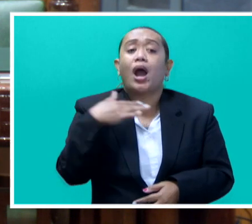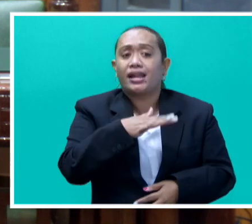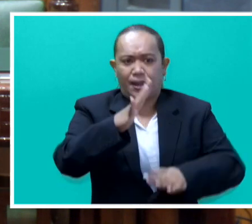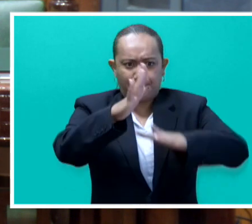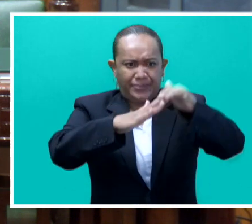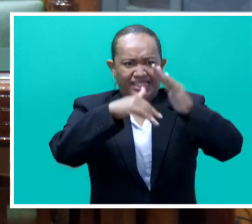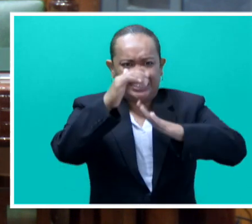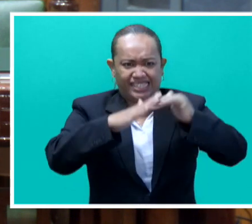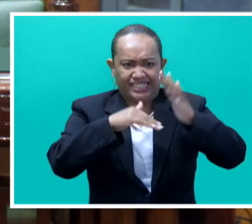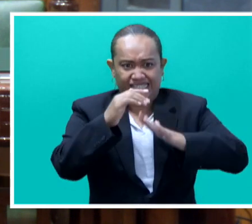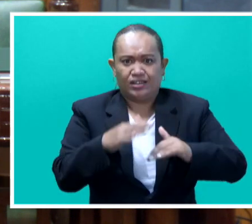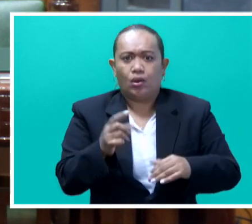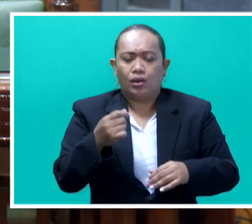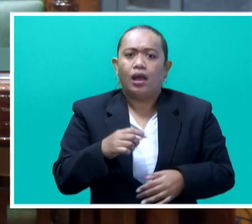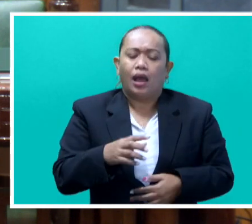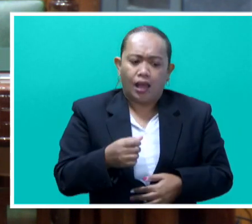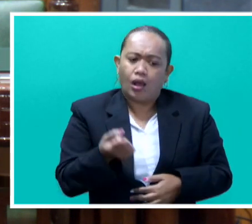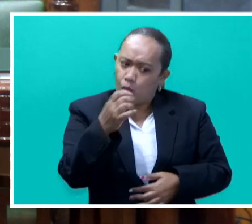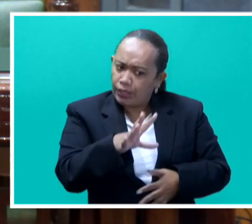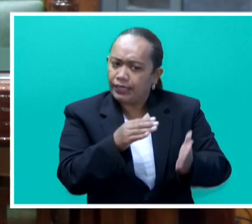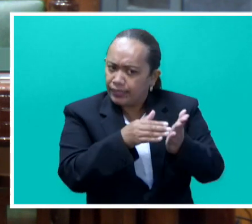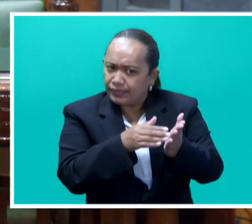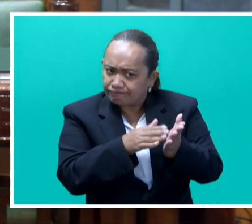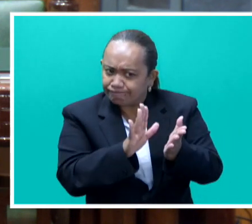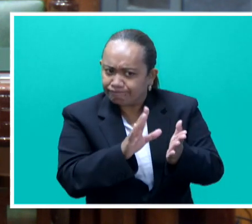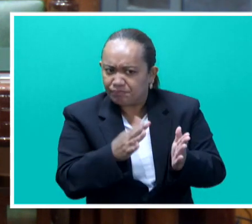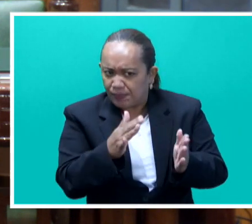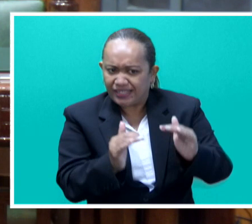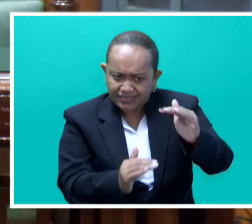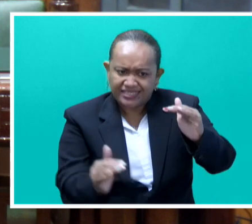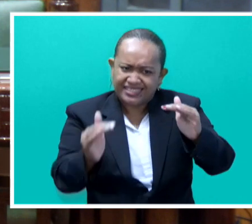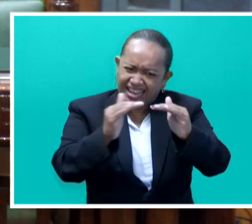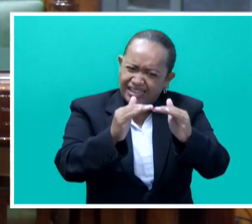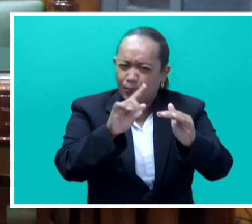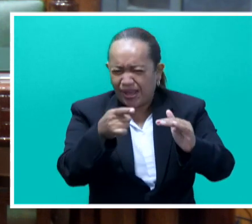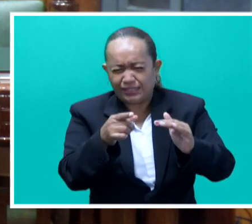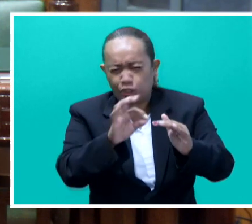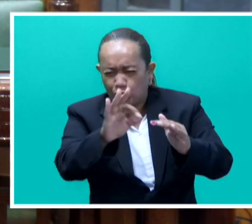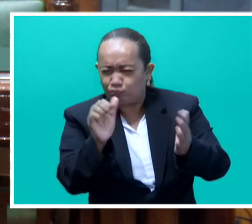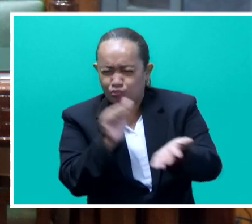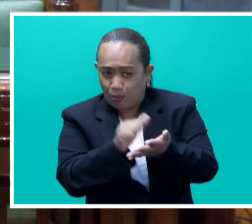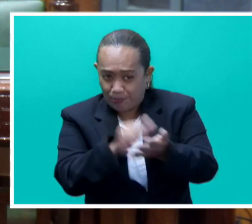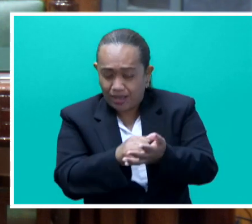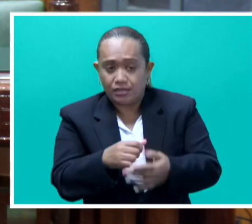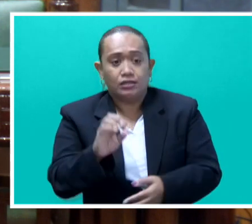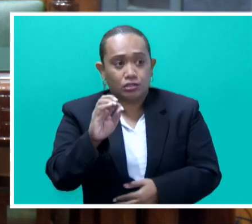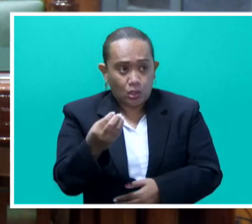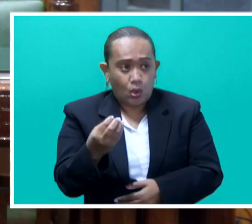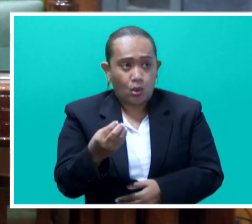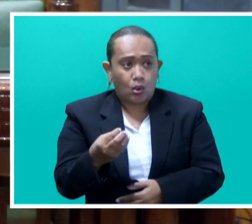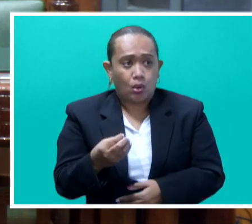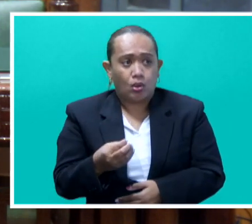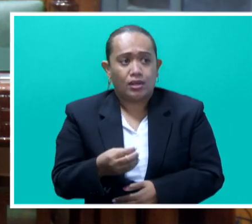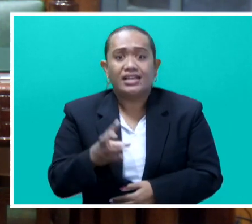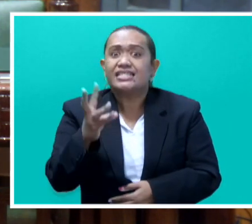deemed substandard. The plans were not drawn to scale, there were issues of structural integrity, and detailed designs were merely copy